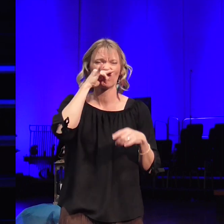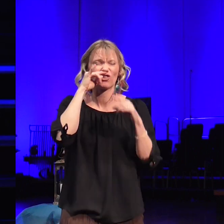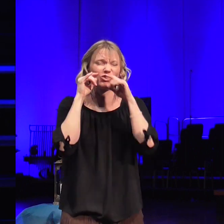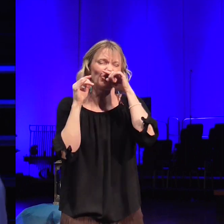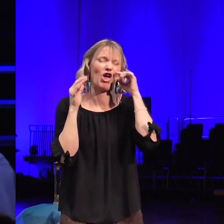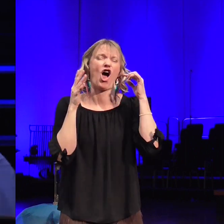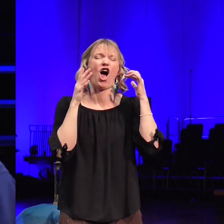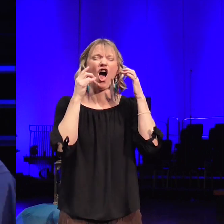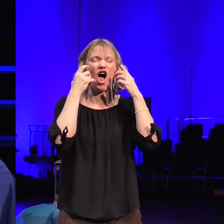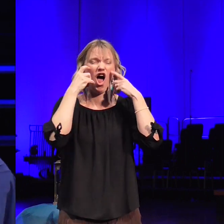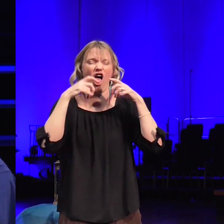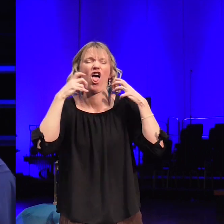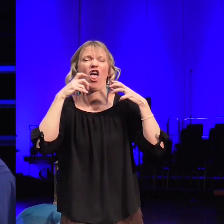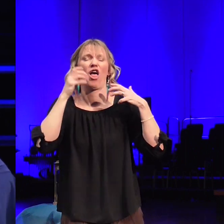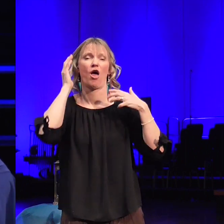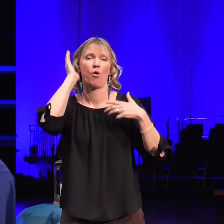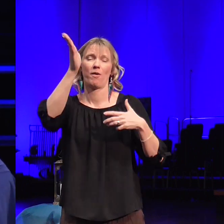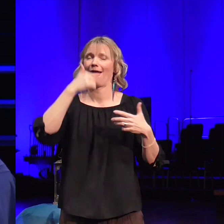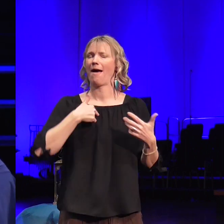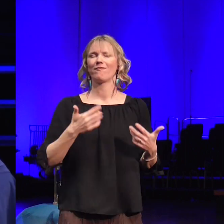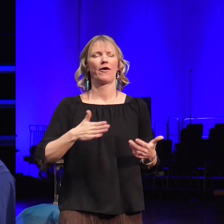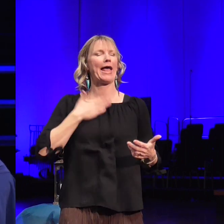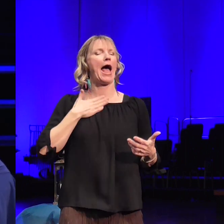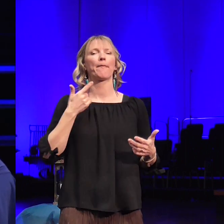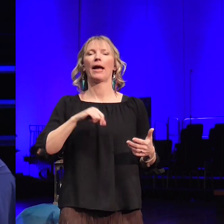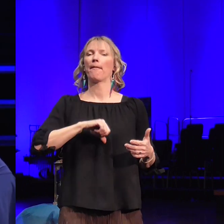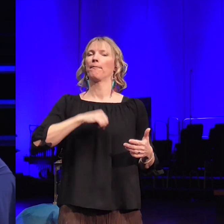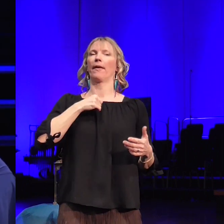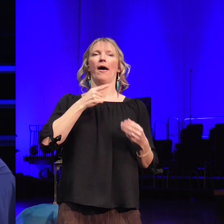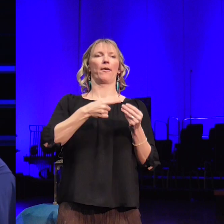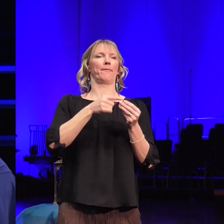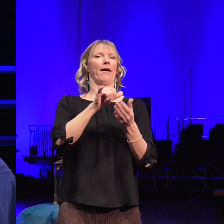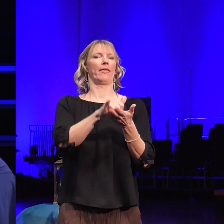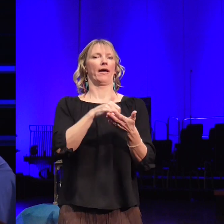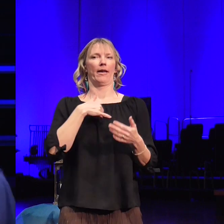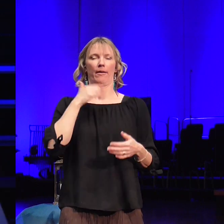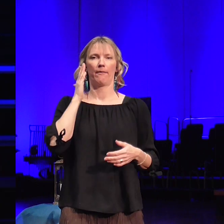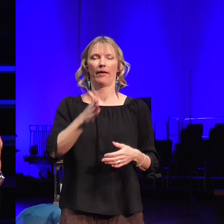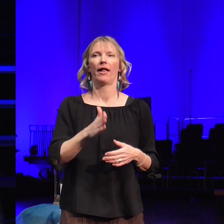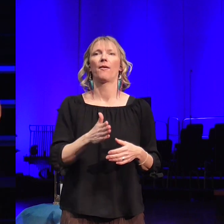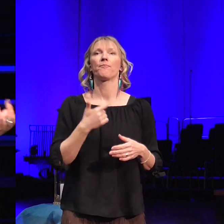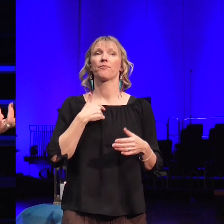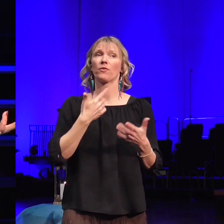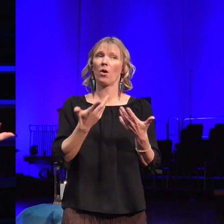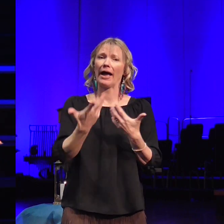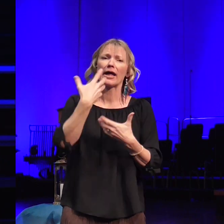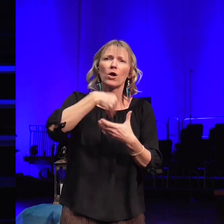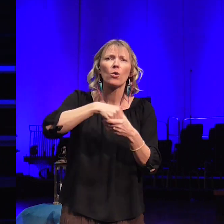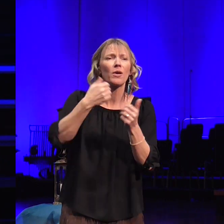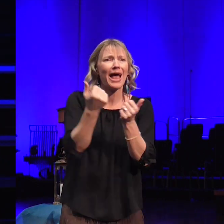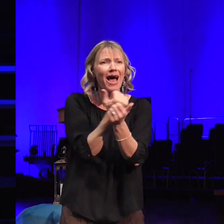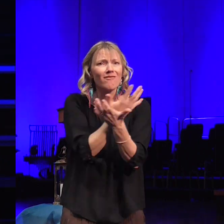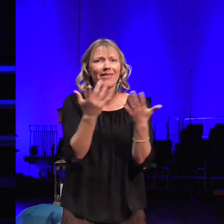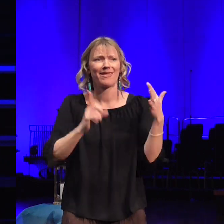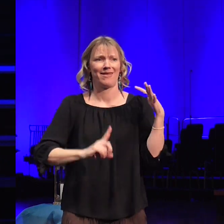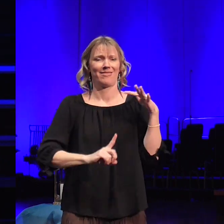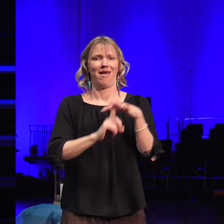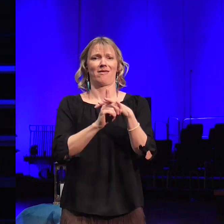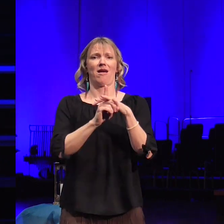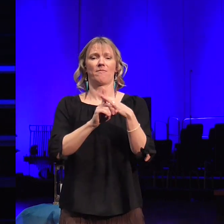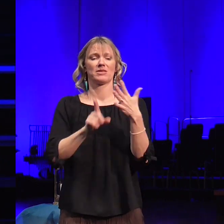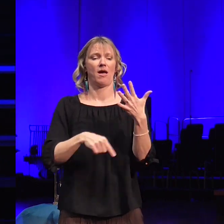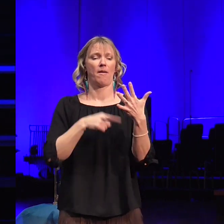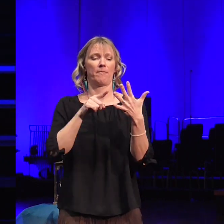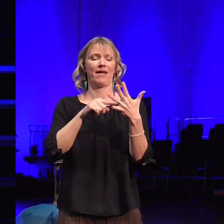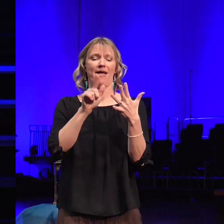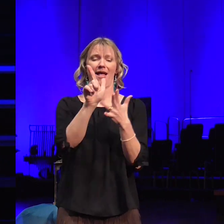everywhere, and I'm very happy and proud about that. So I include everything that comes up. And then the